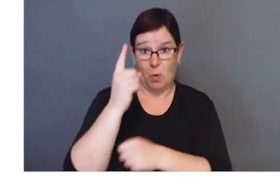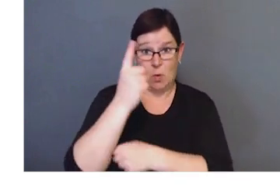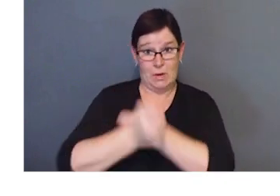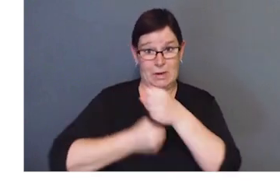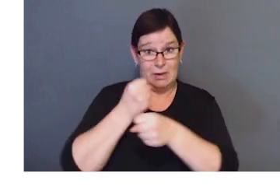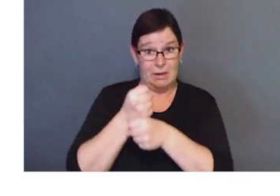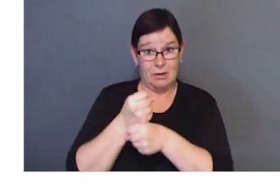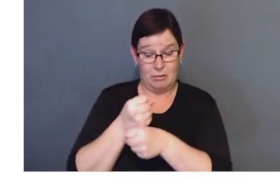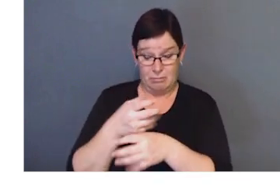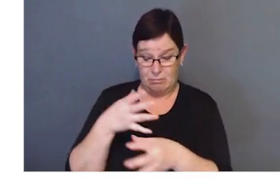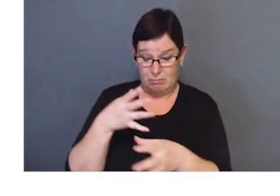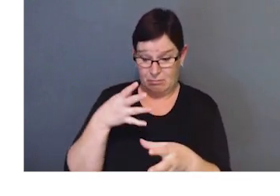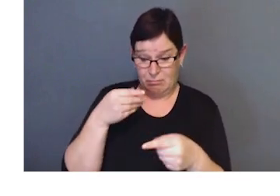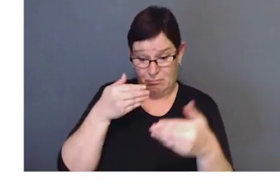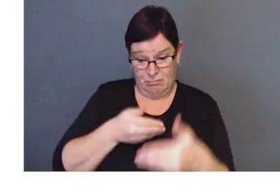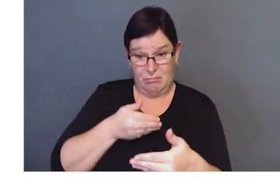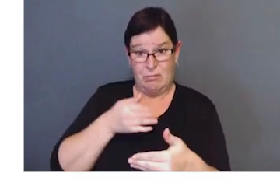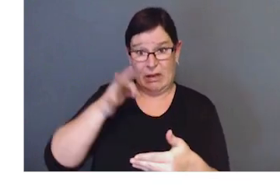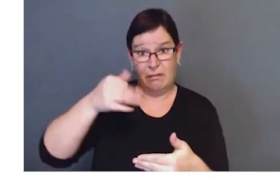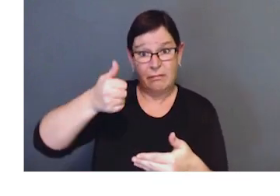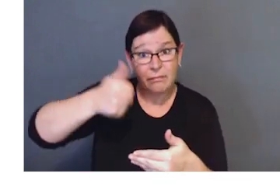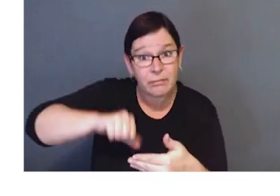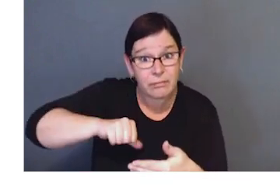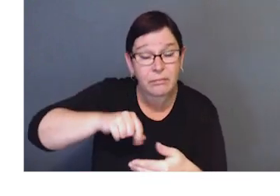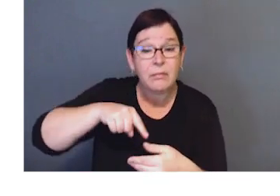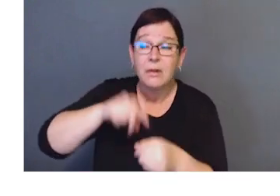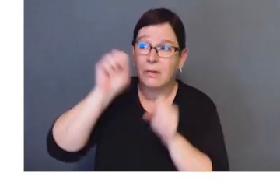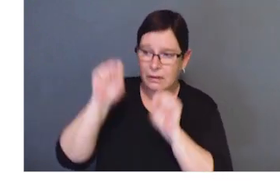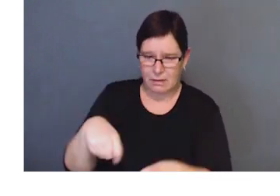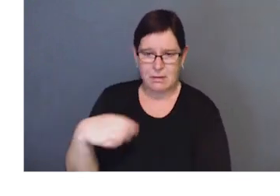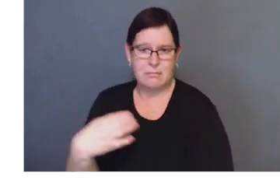form T2201.